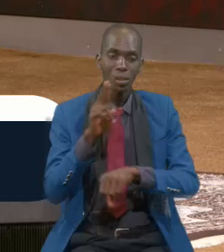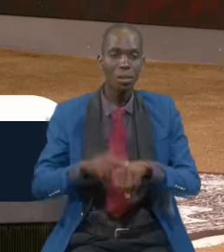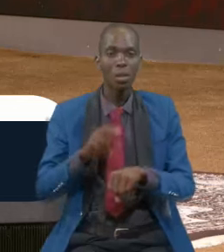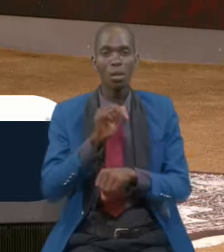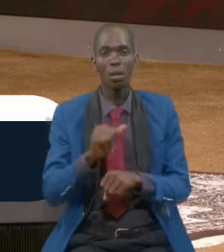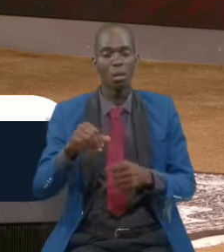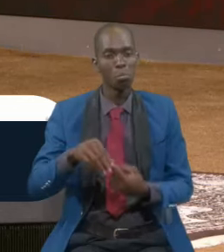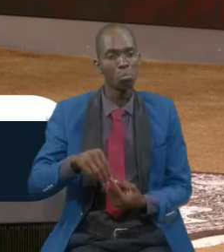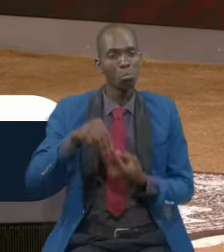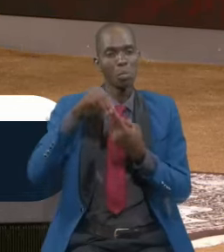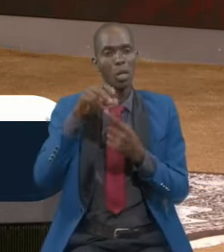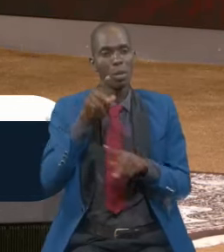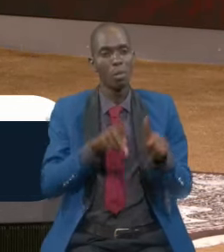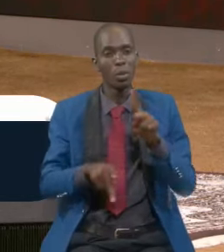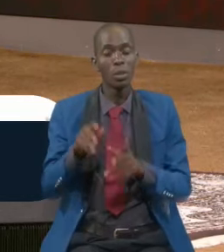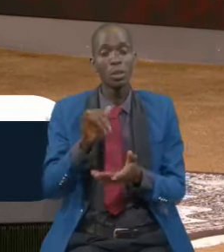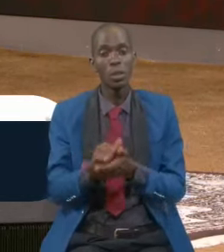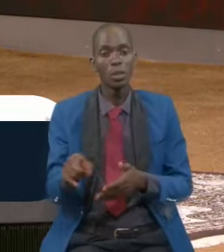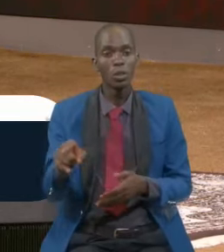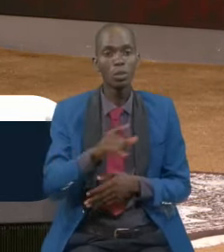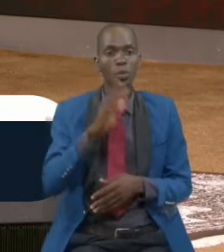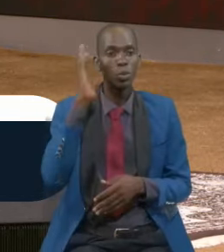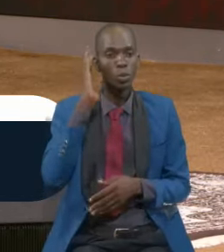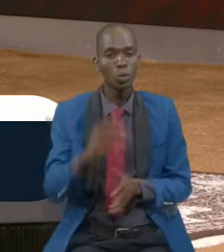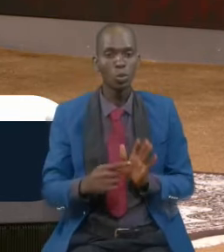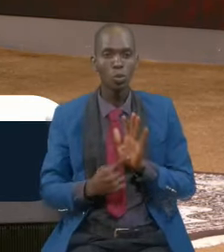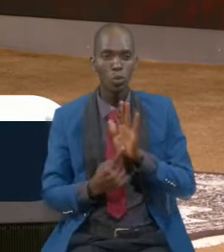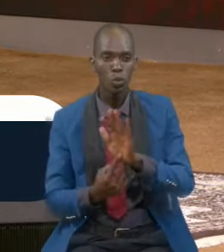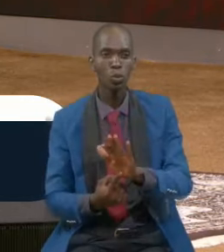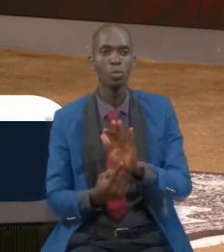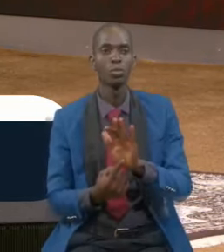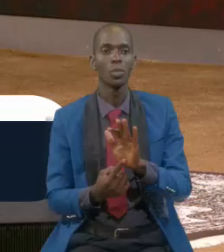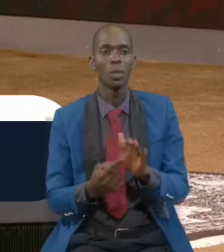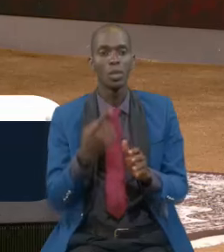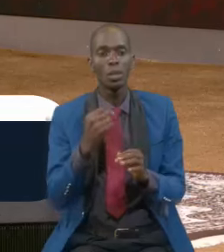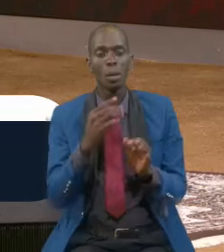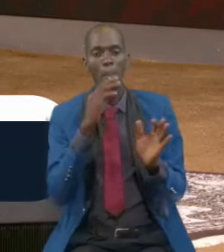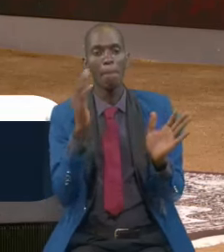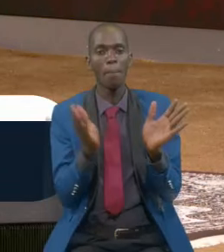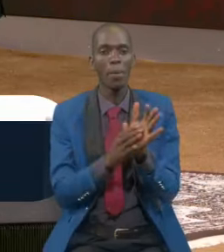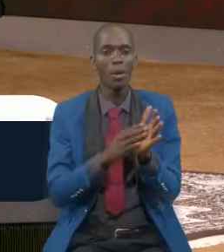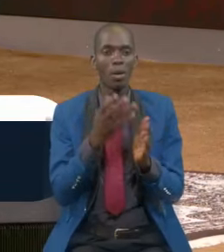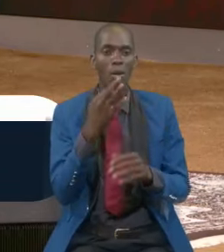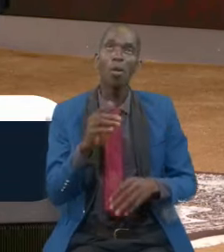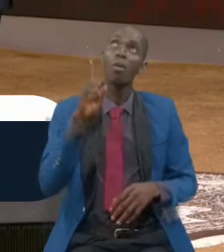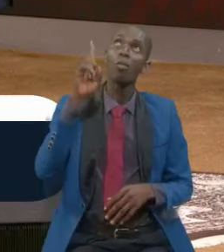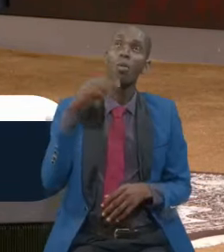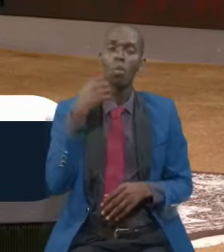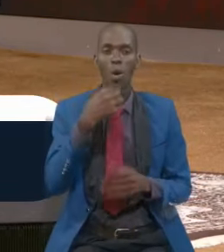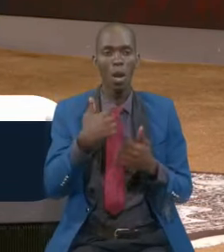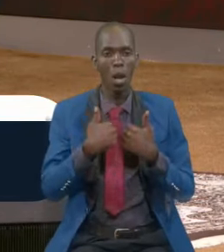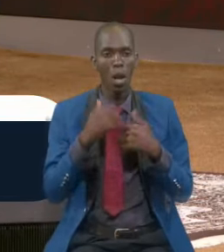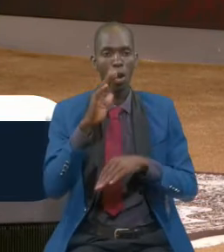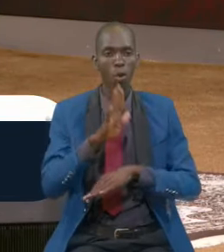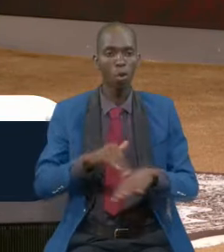peculiar people, that ye should show forth the praises of him who